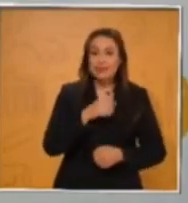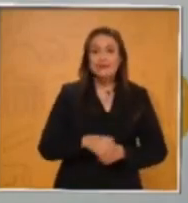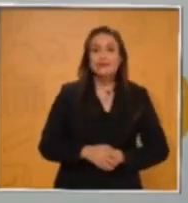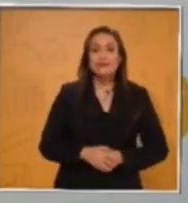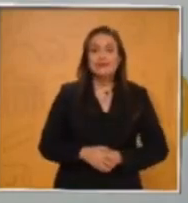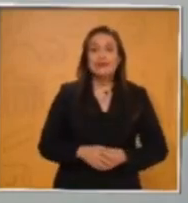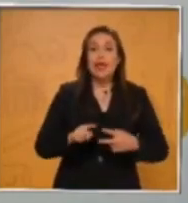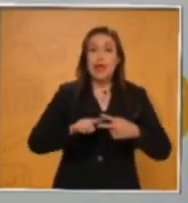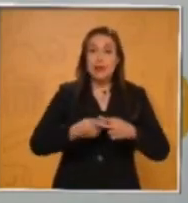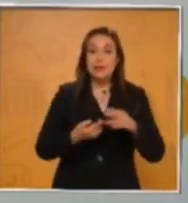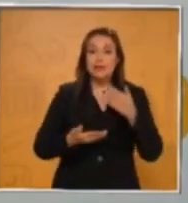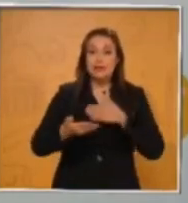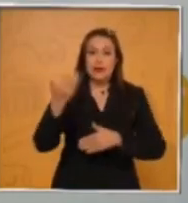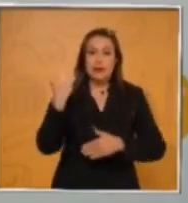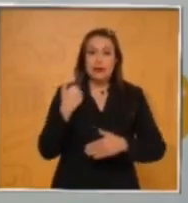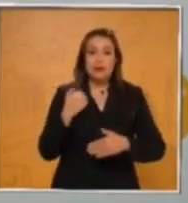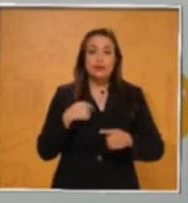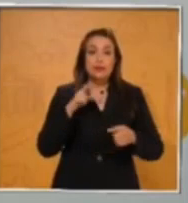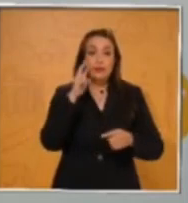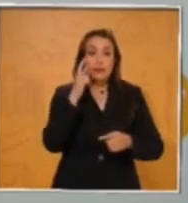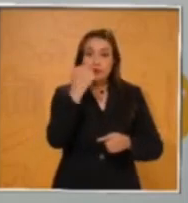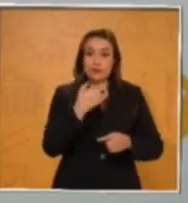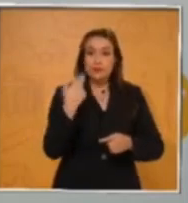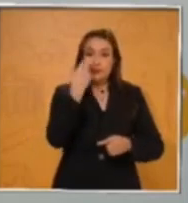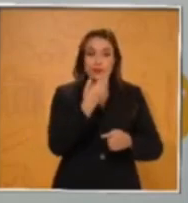Let's start with a previous knowledge.